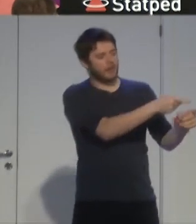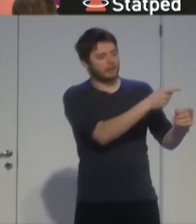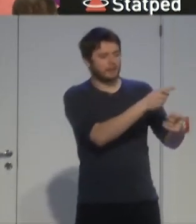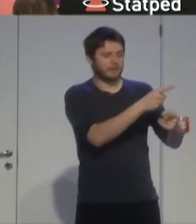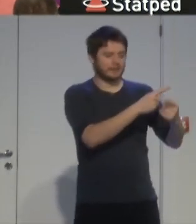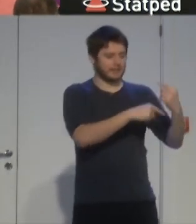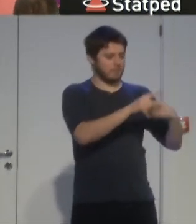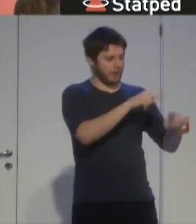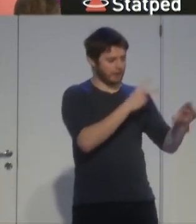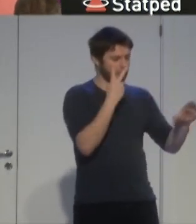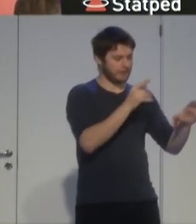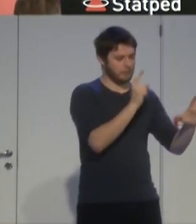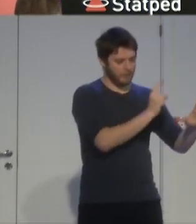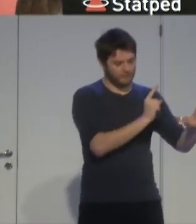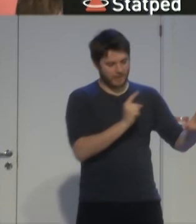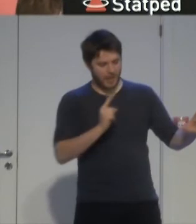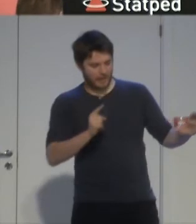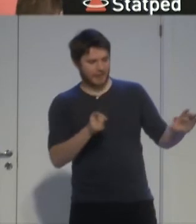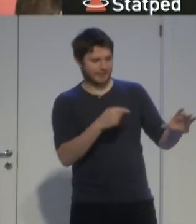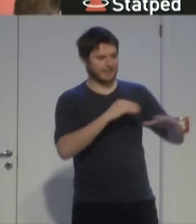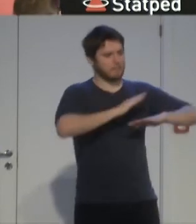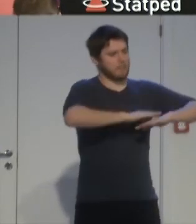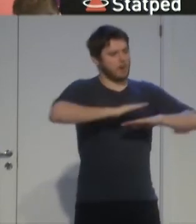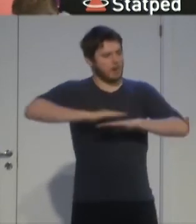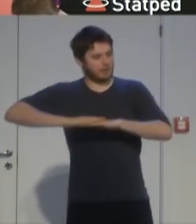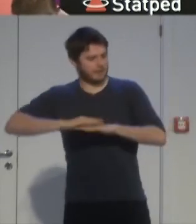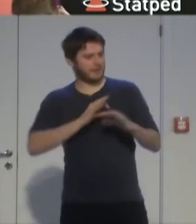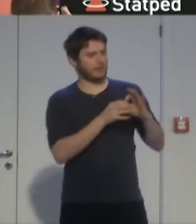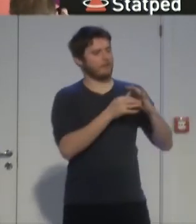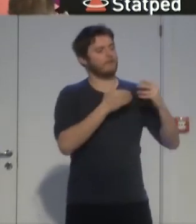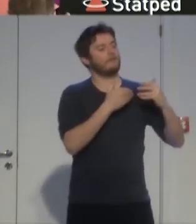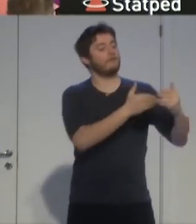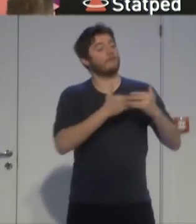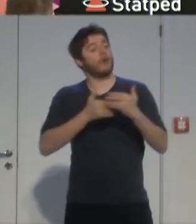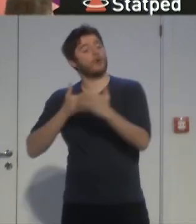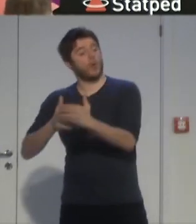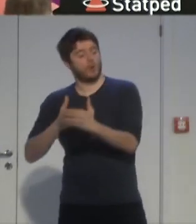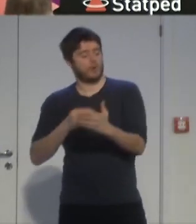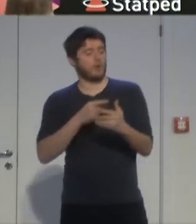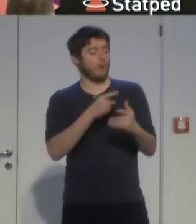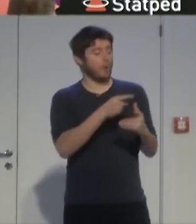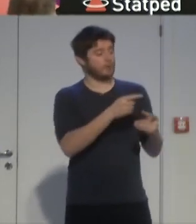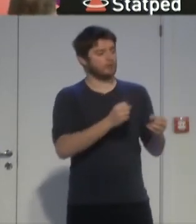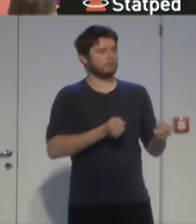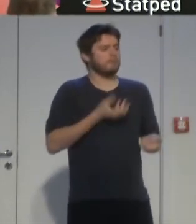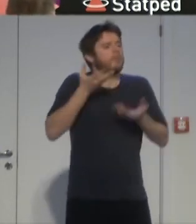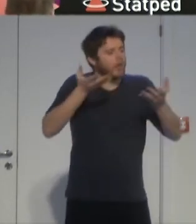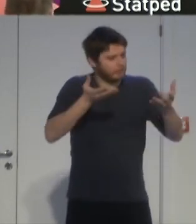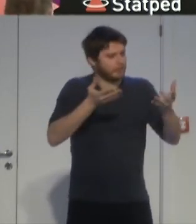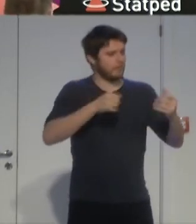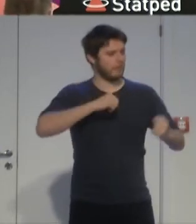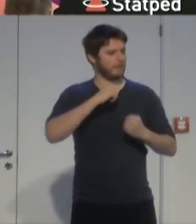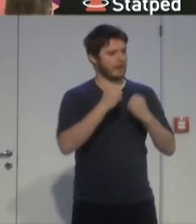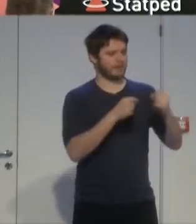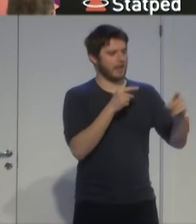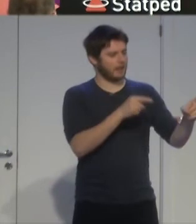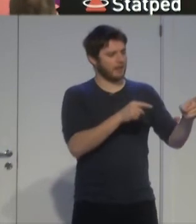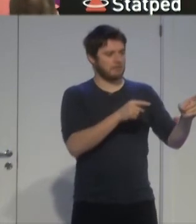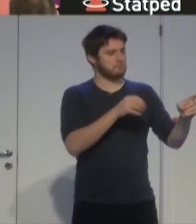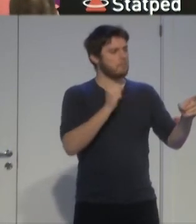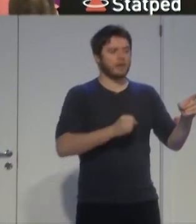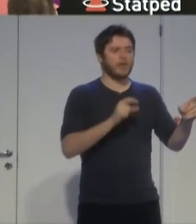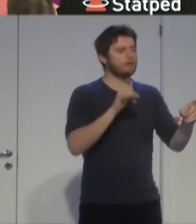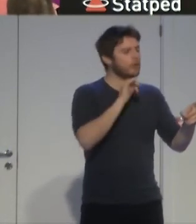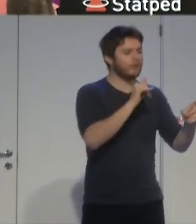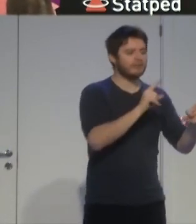one or all of these basic relations. These spontaneous gestures are to begin with not addressed to another person. They